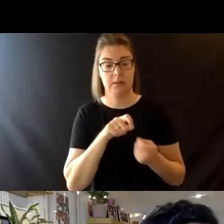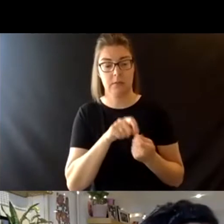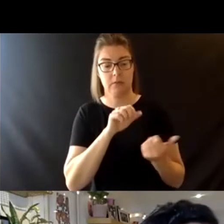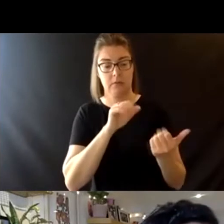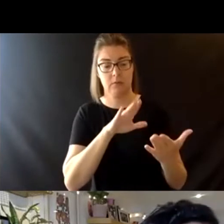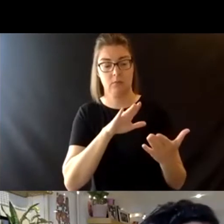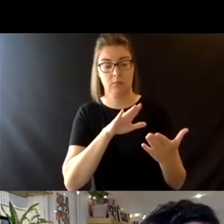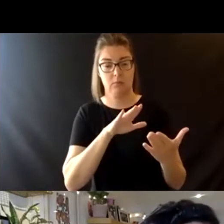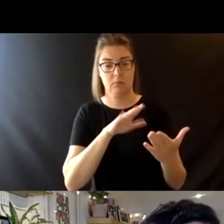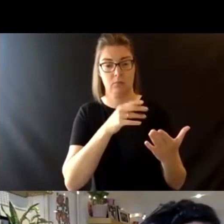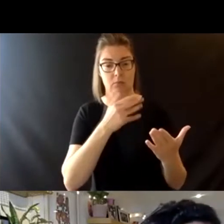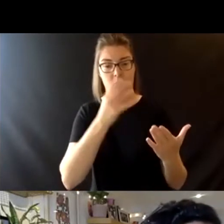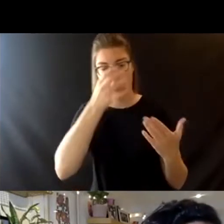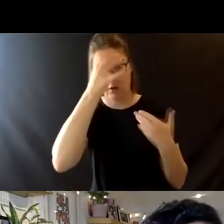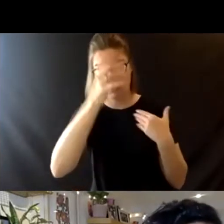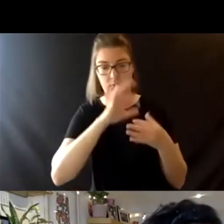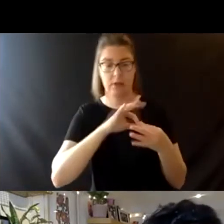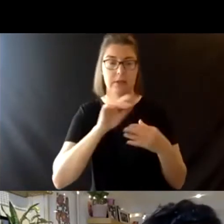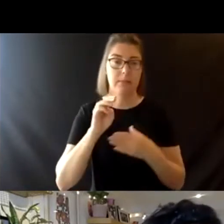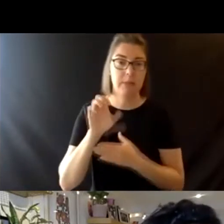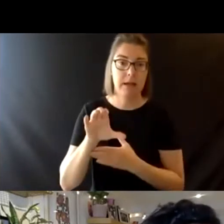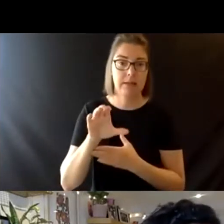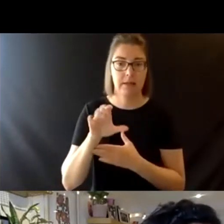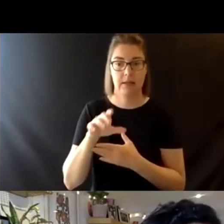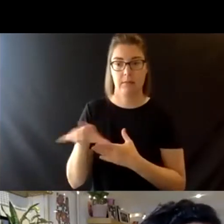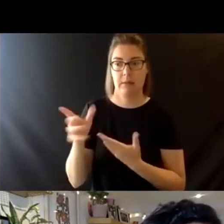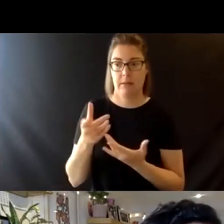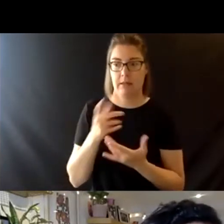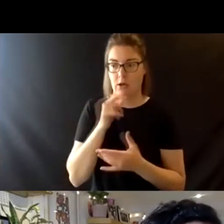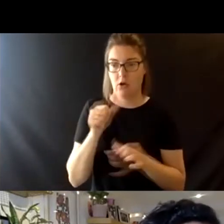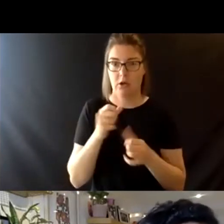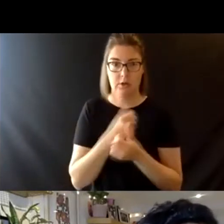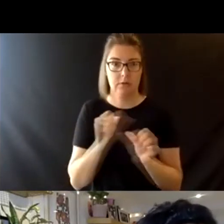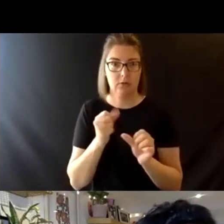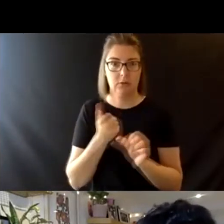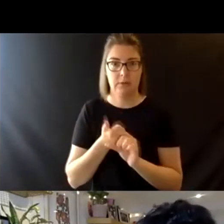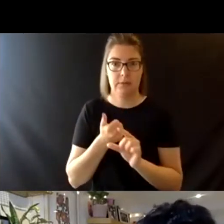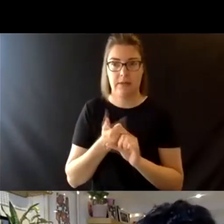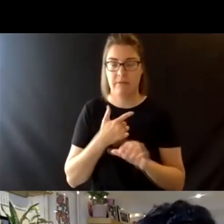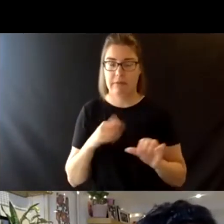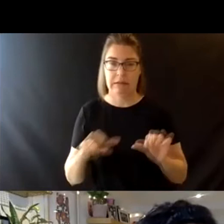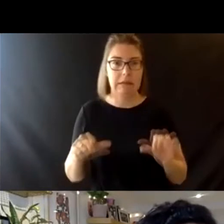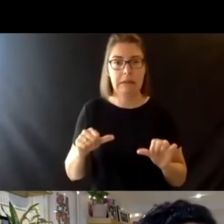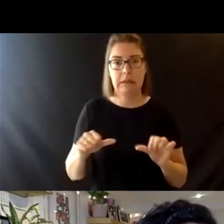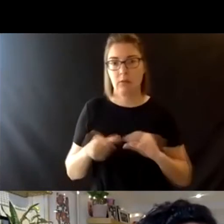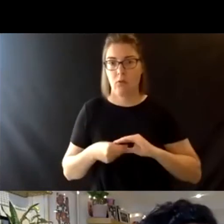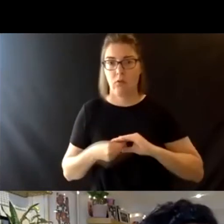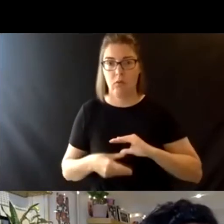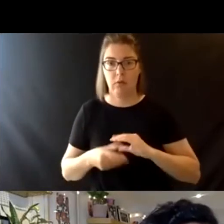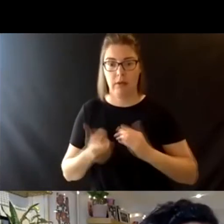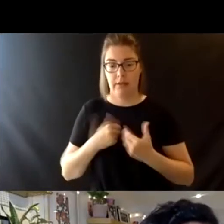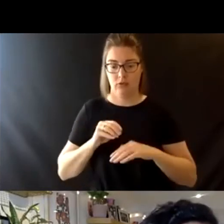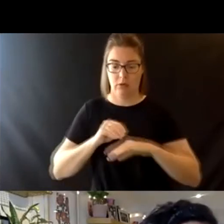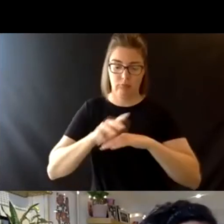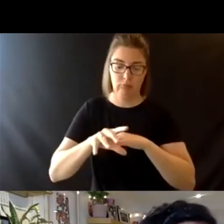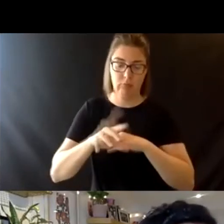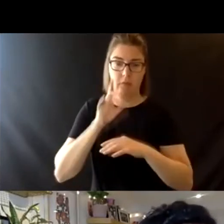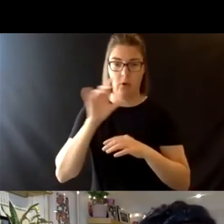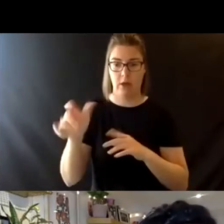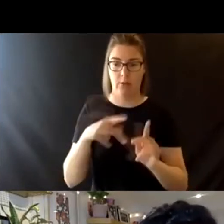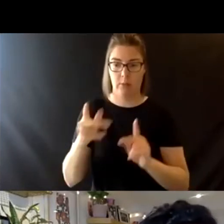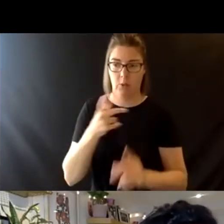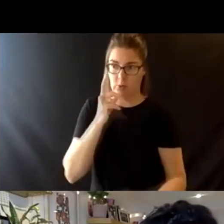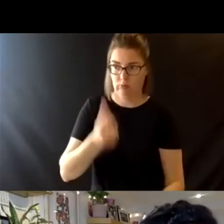you know, and how insecurely they may attach that onto those who choose to express themselves. I